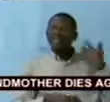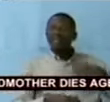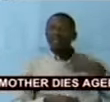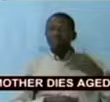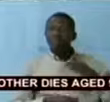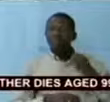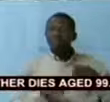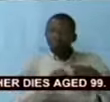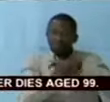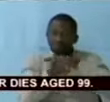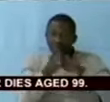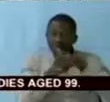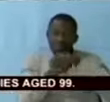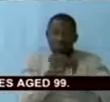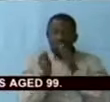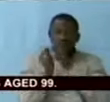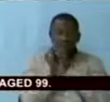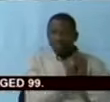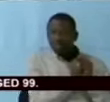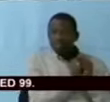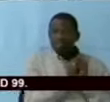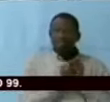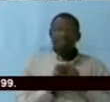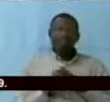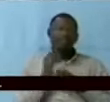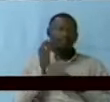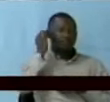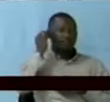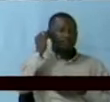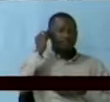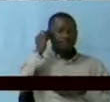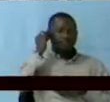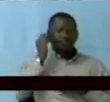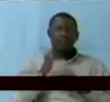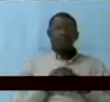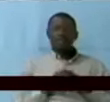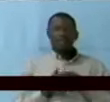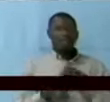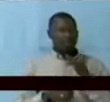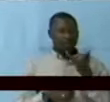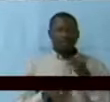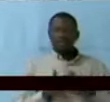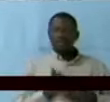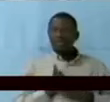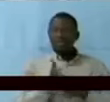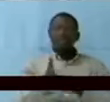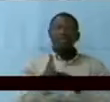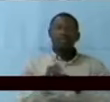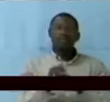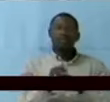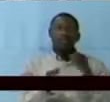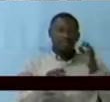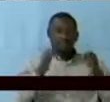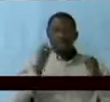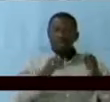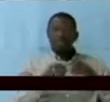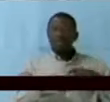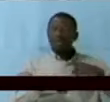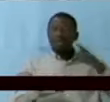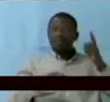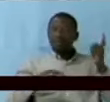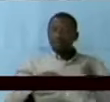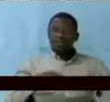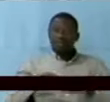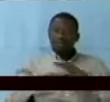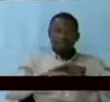it led to the trial of and conviction of all three top government officials. In fact,